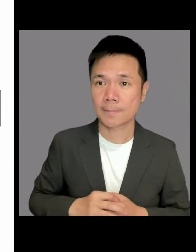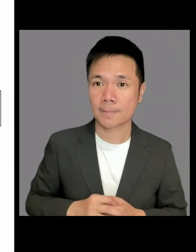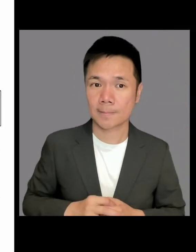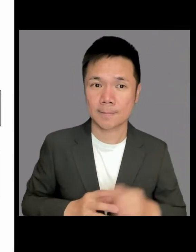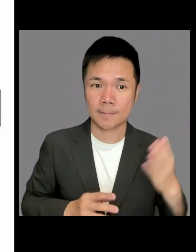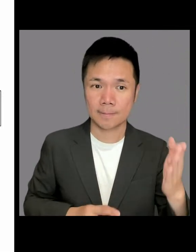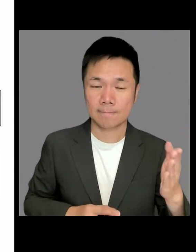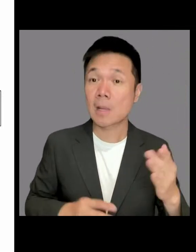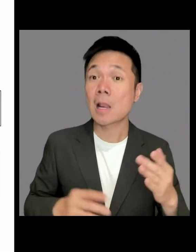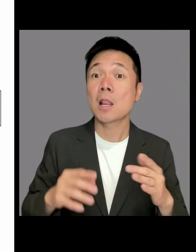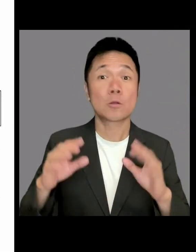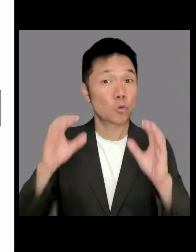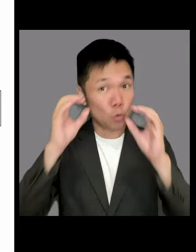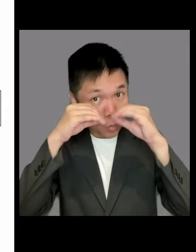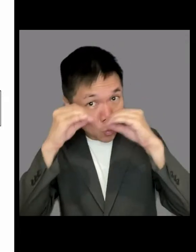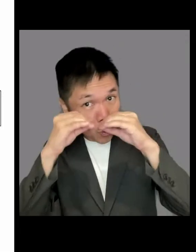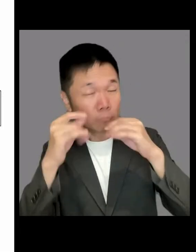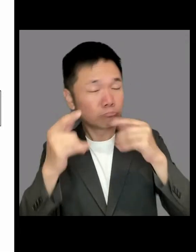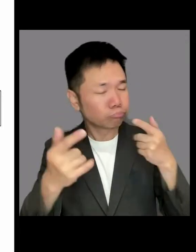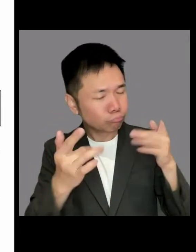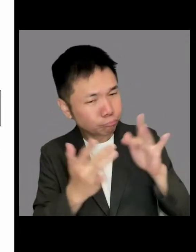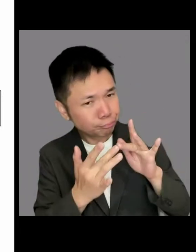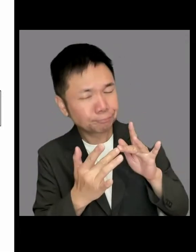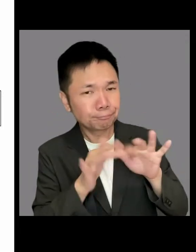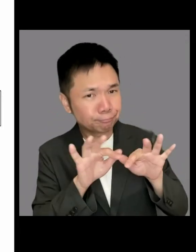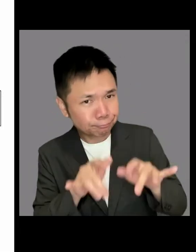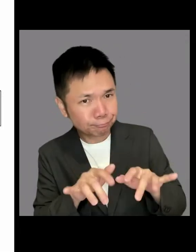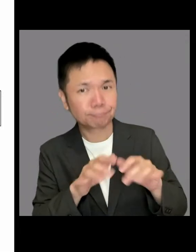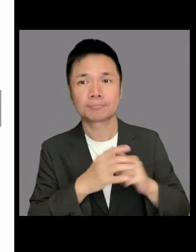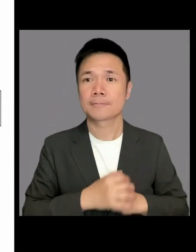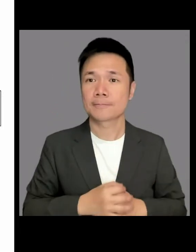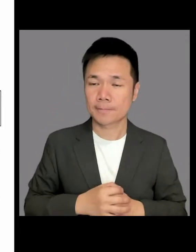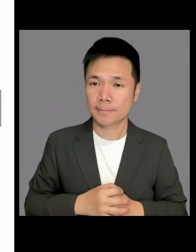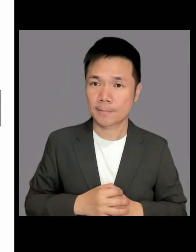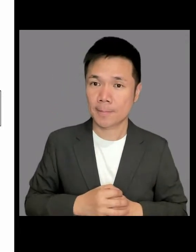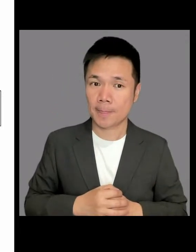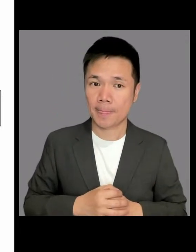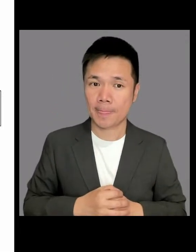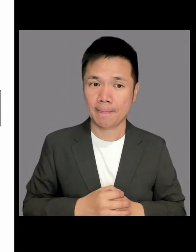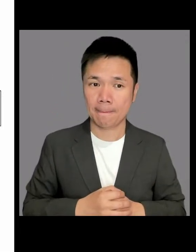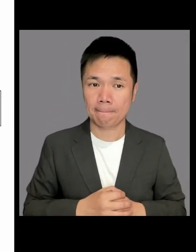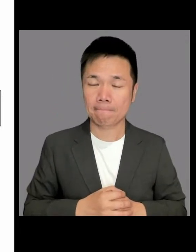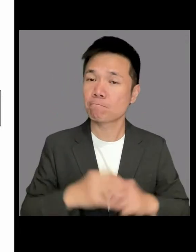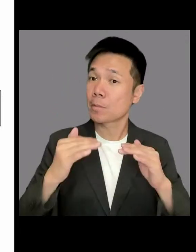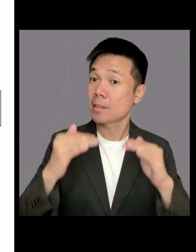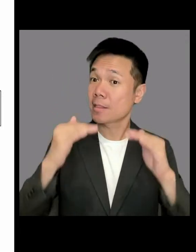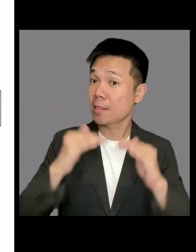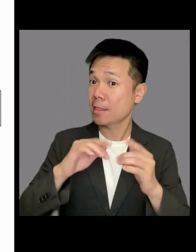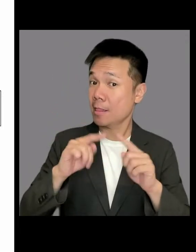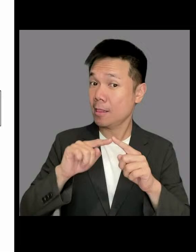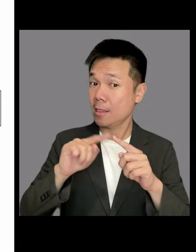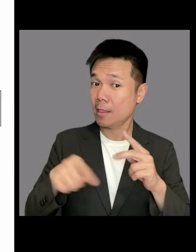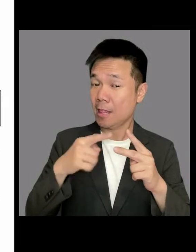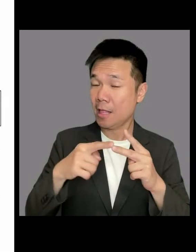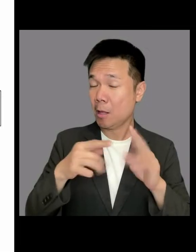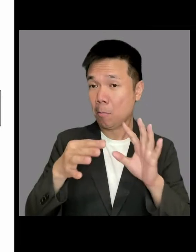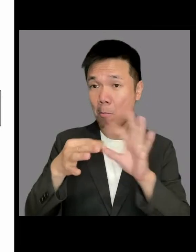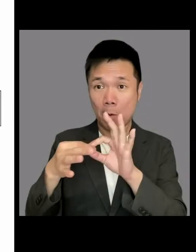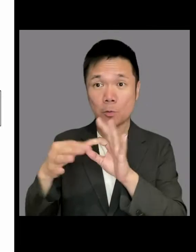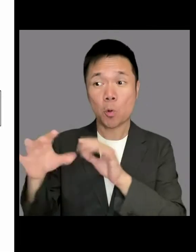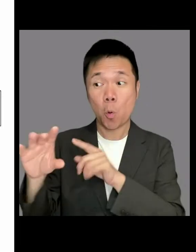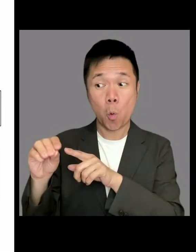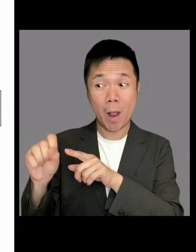the browser uses to render the accessibility tree on the browser side. Then that's communicated to the operating